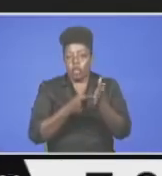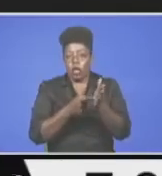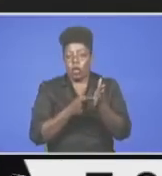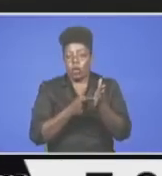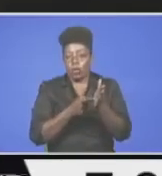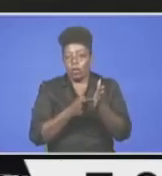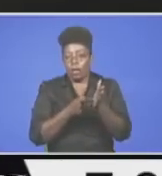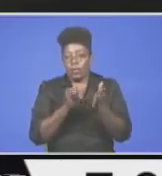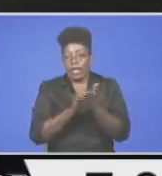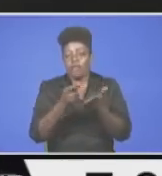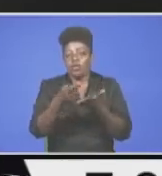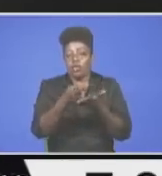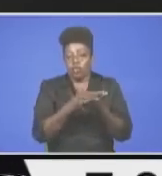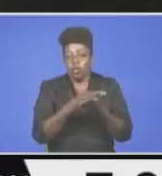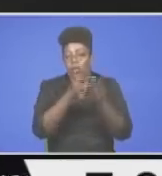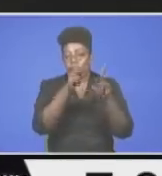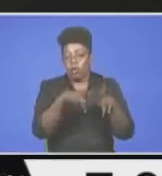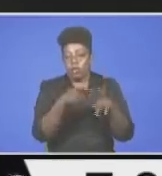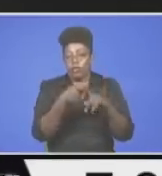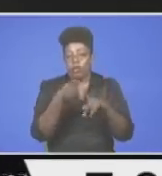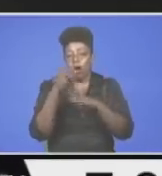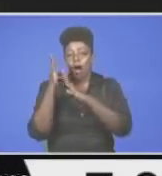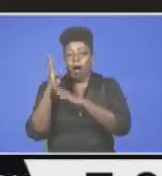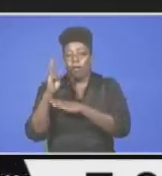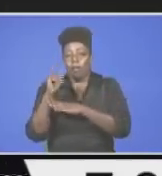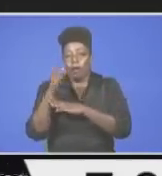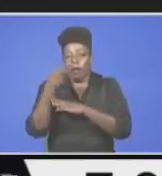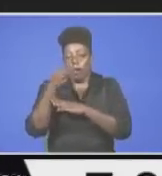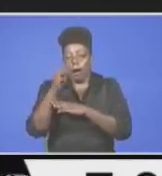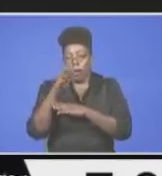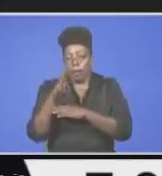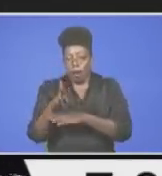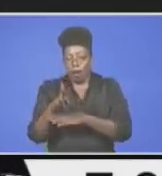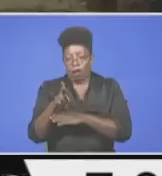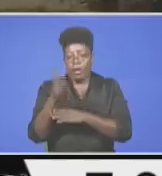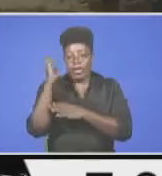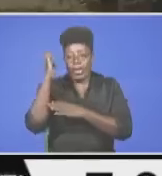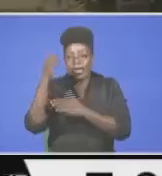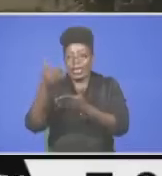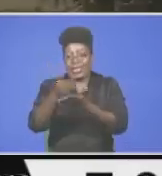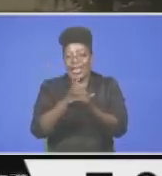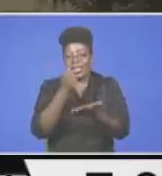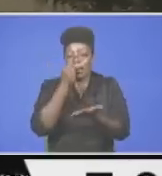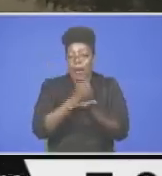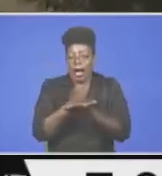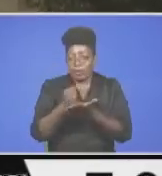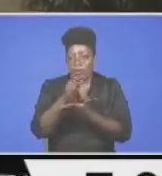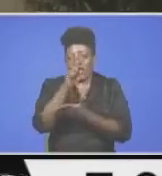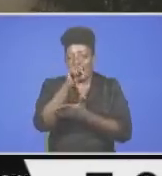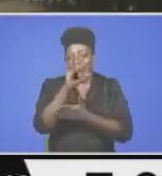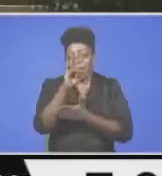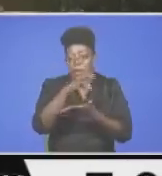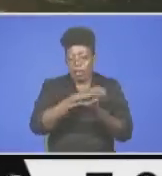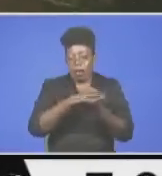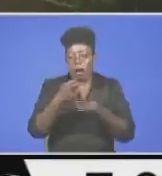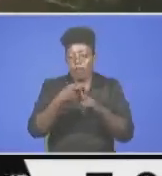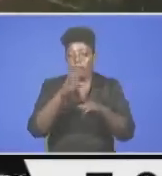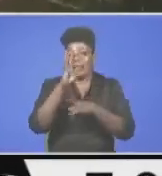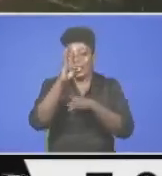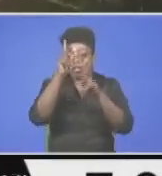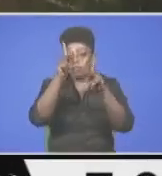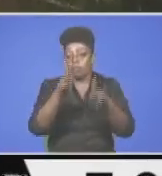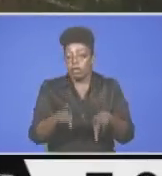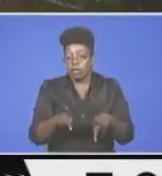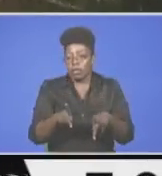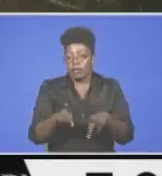as a recruitment officer for Bahama, Bain collected cash, Bahamian passports, and national insurance cards from some 6 people